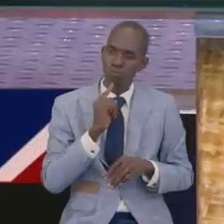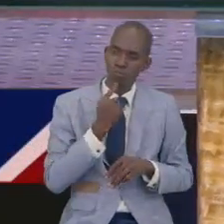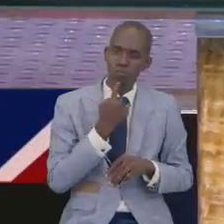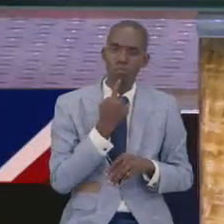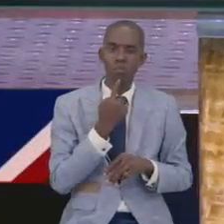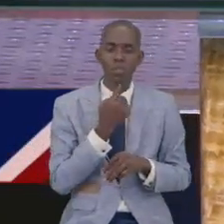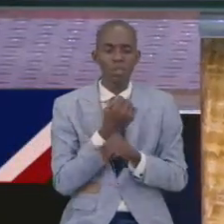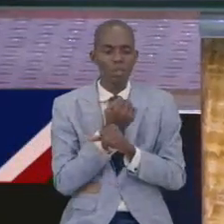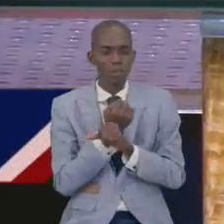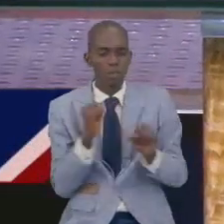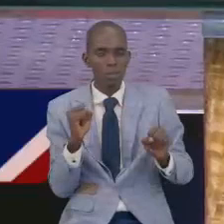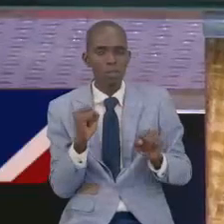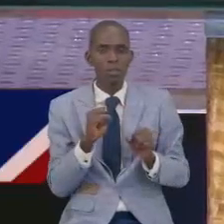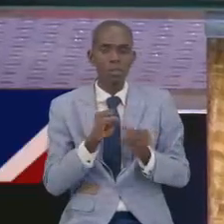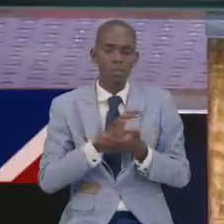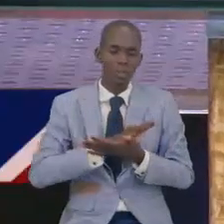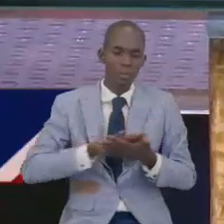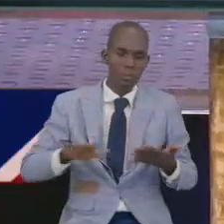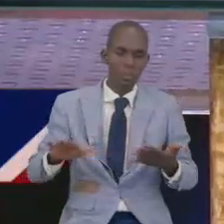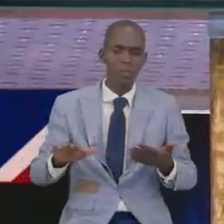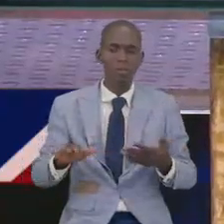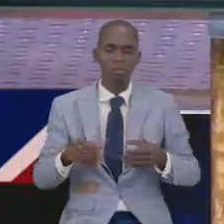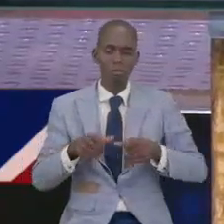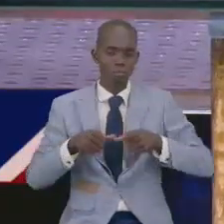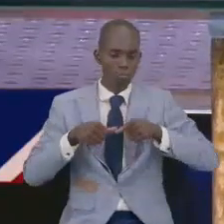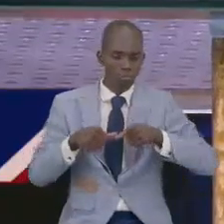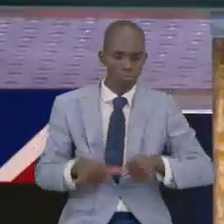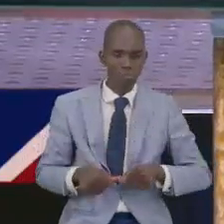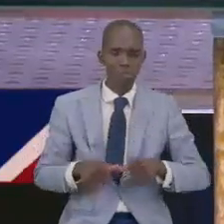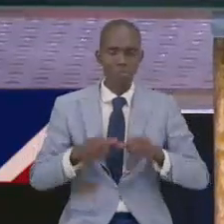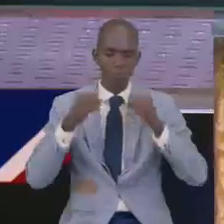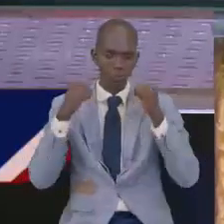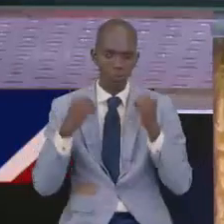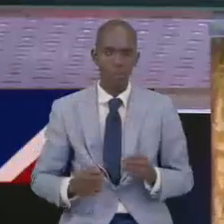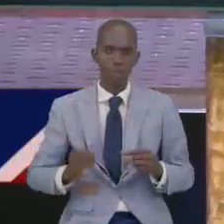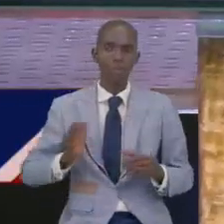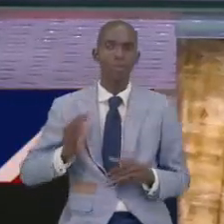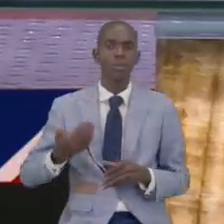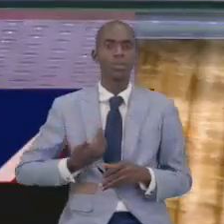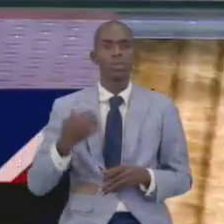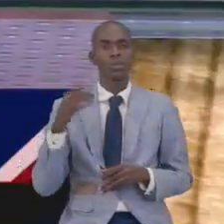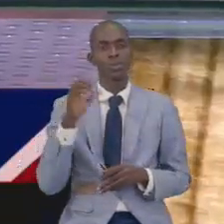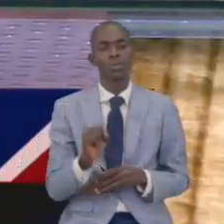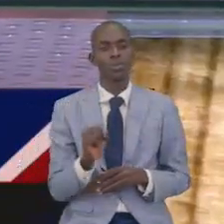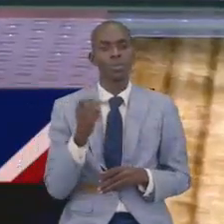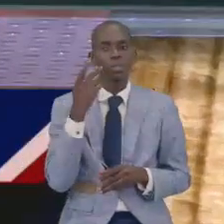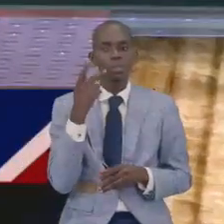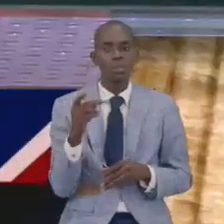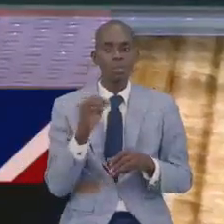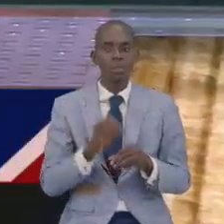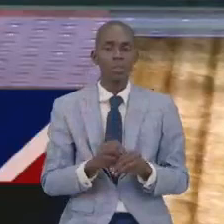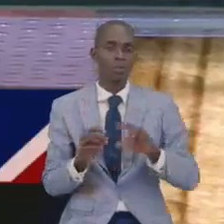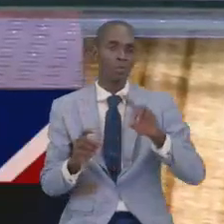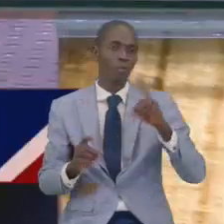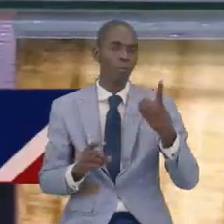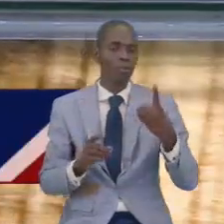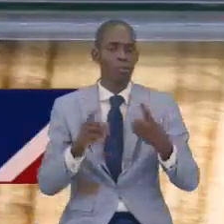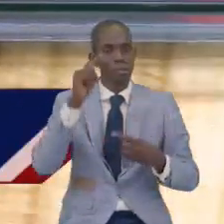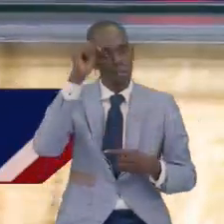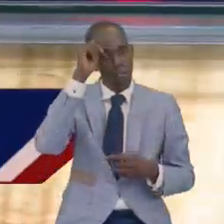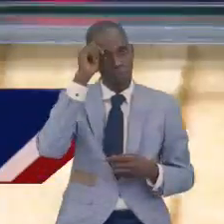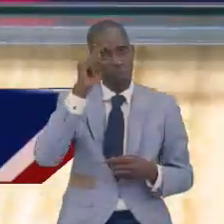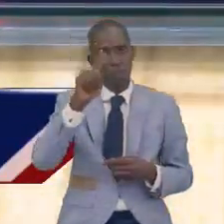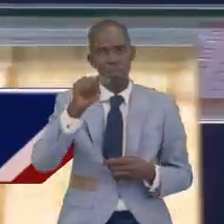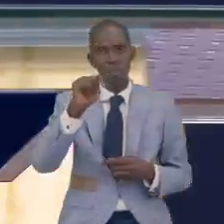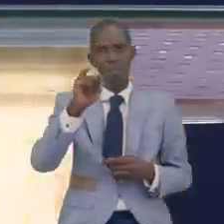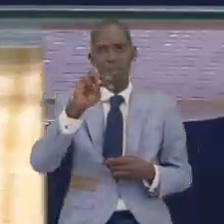sanctified, steadfast, strengthened souls. We're coming to 1 Timothy chapter